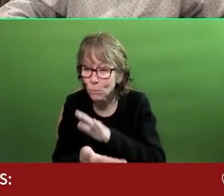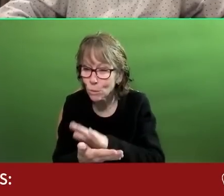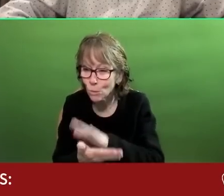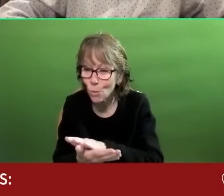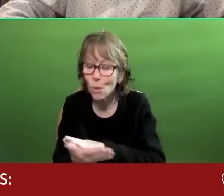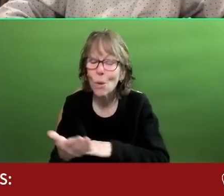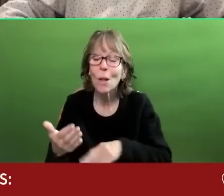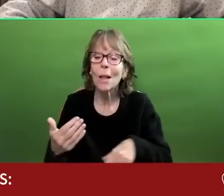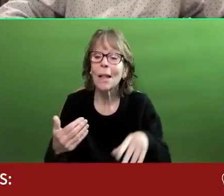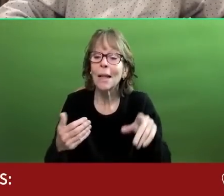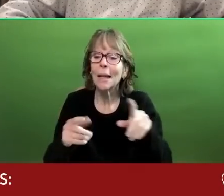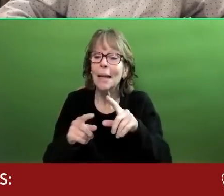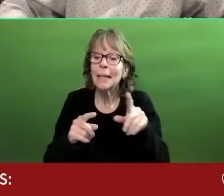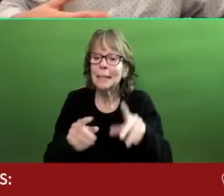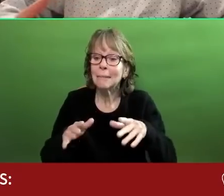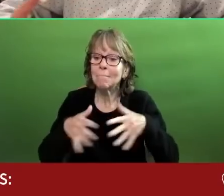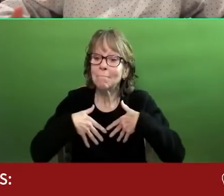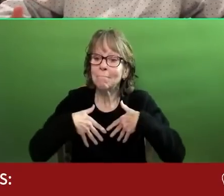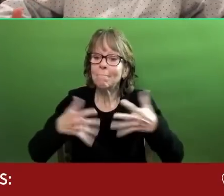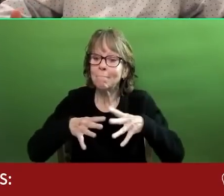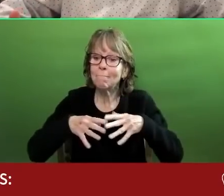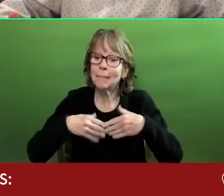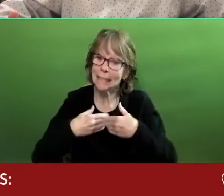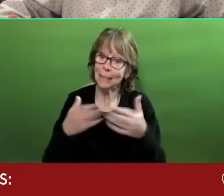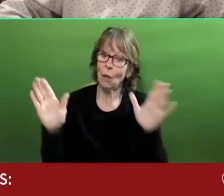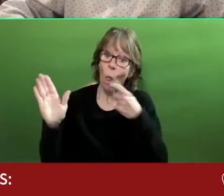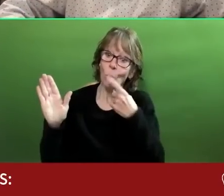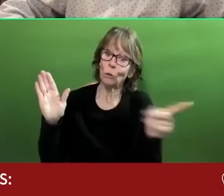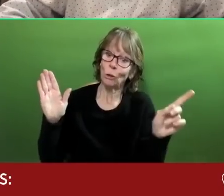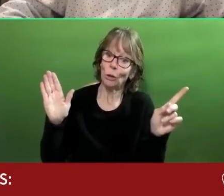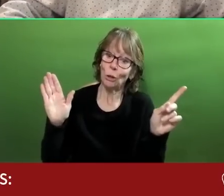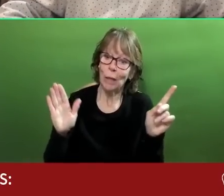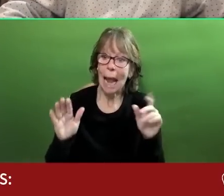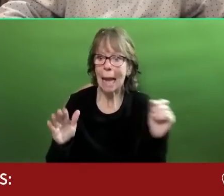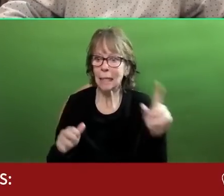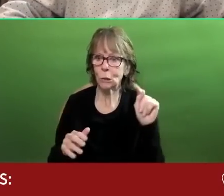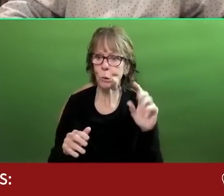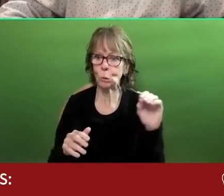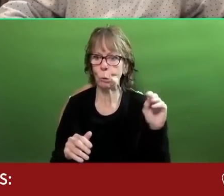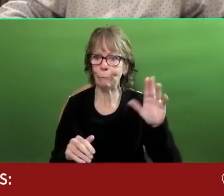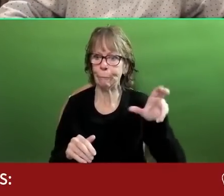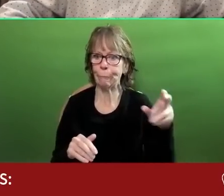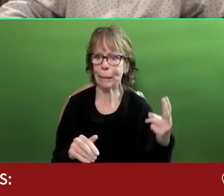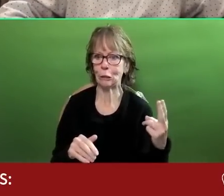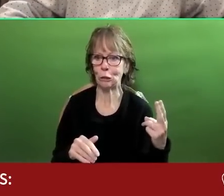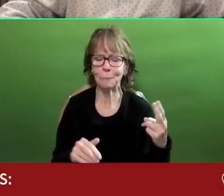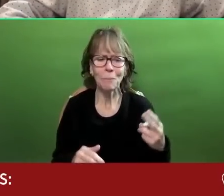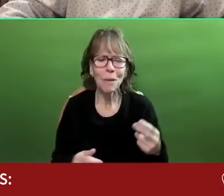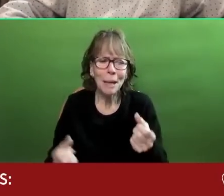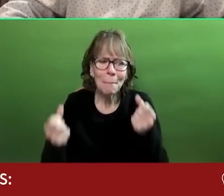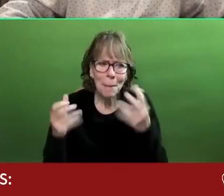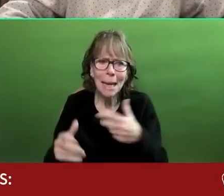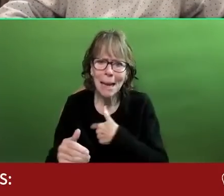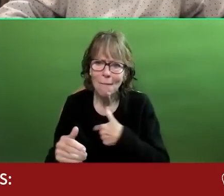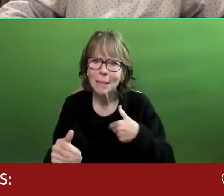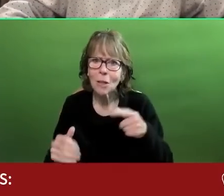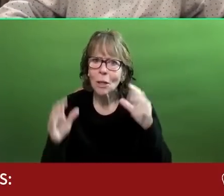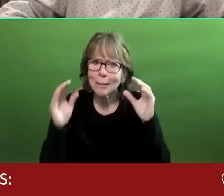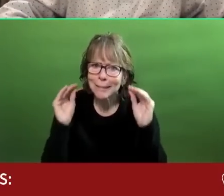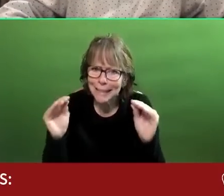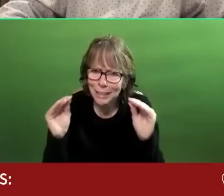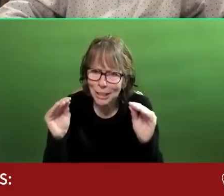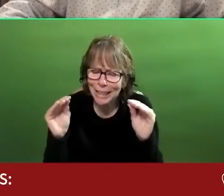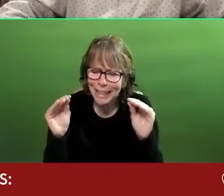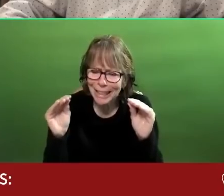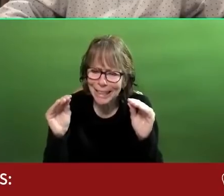too much. I think the story is important because many of us are teachers in some capacity, and we are training people how to